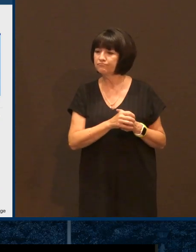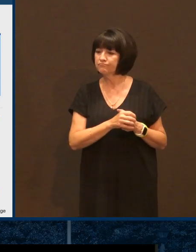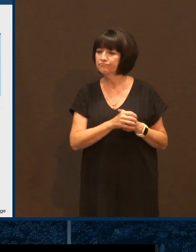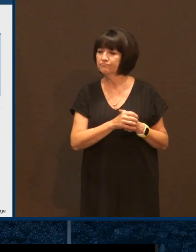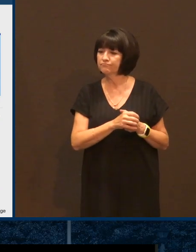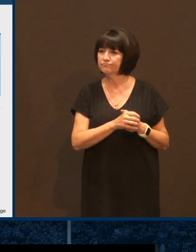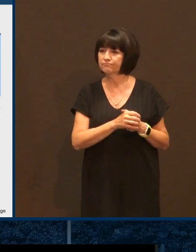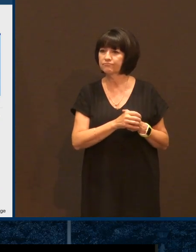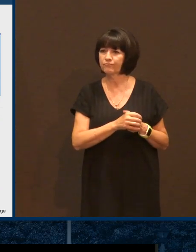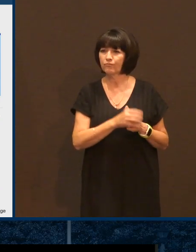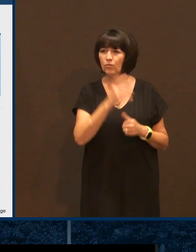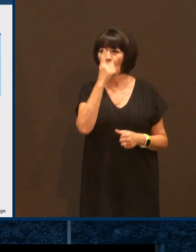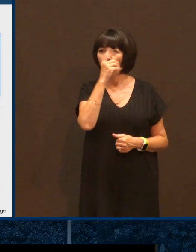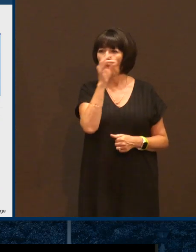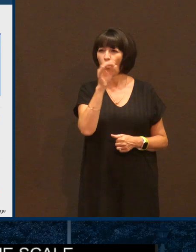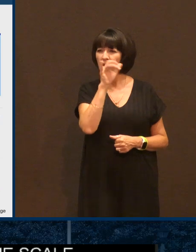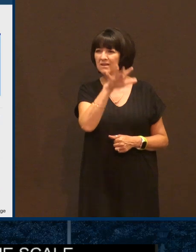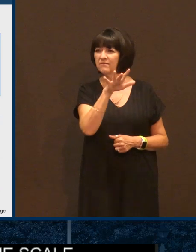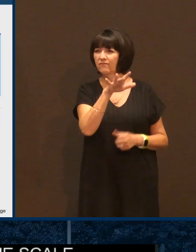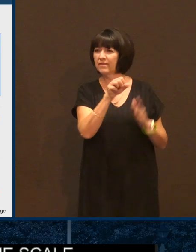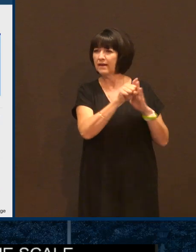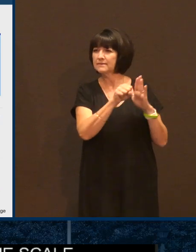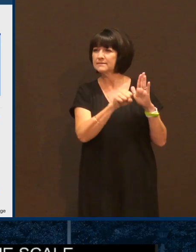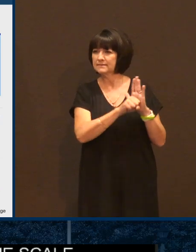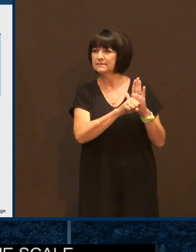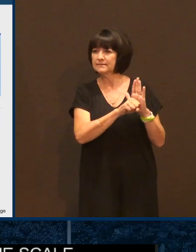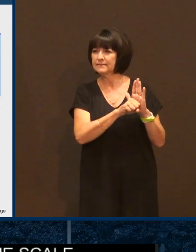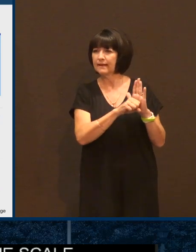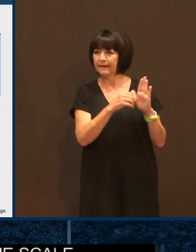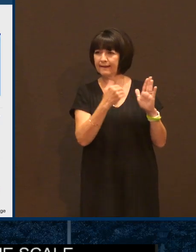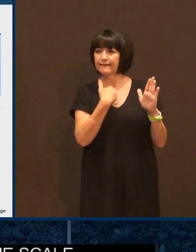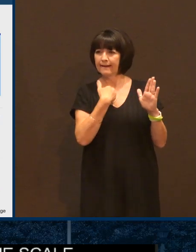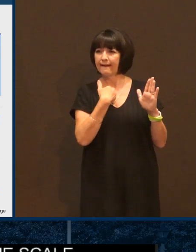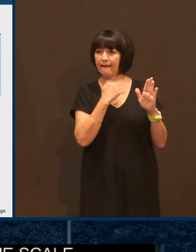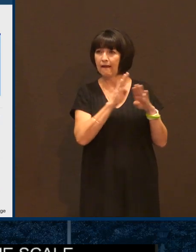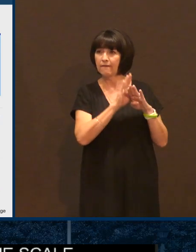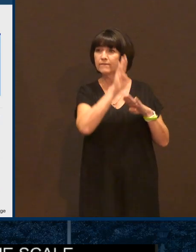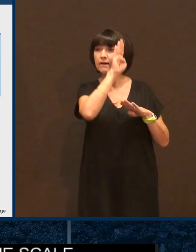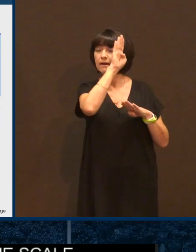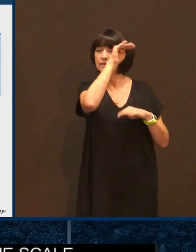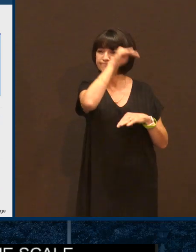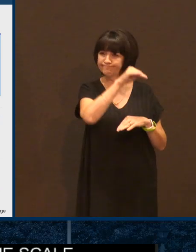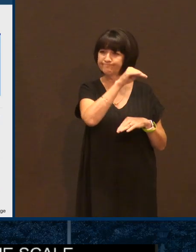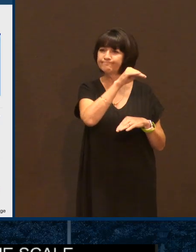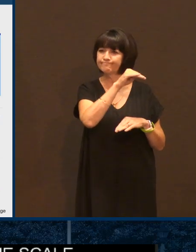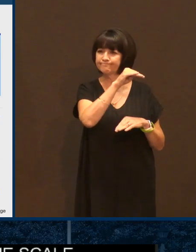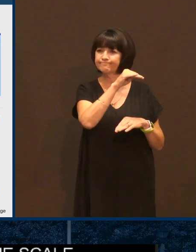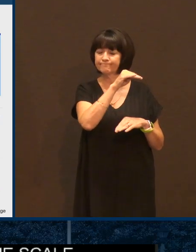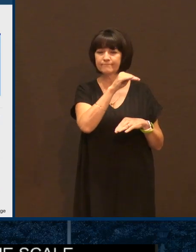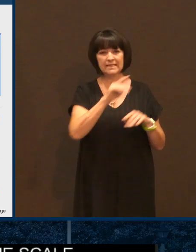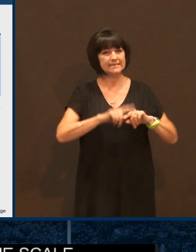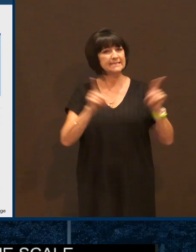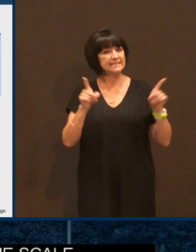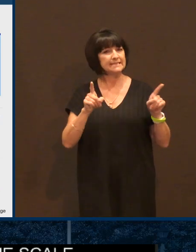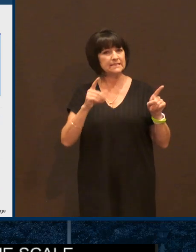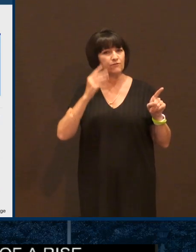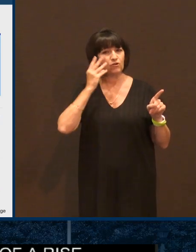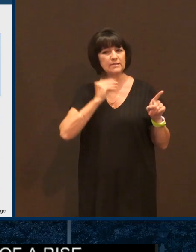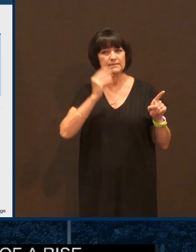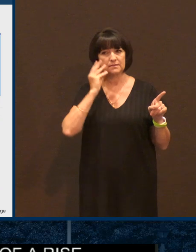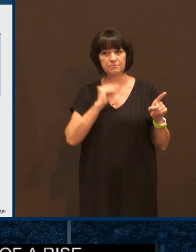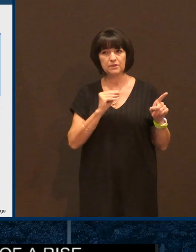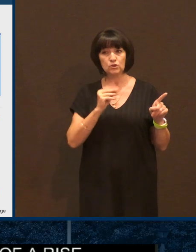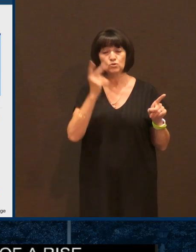those states actually has a little bit of a rise and then a decline. So very different experiences. The dotted